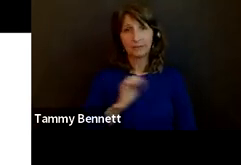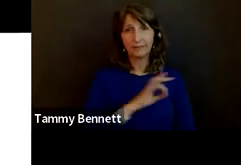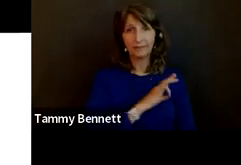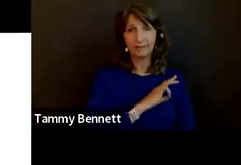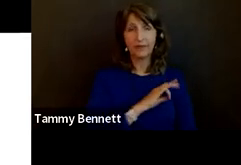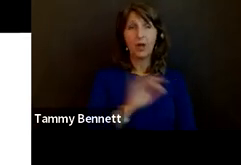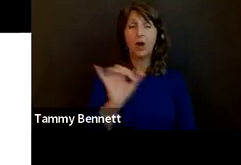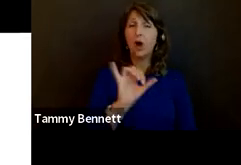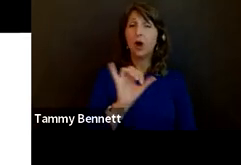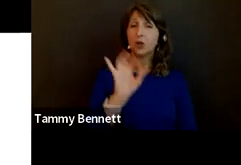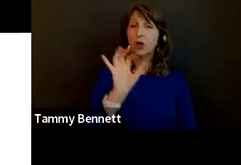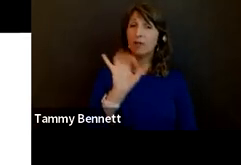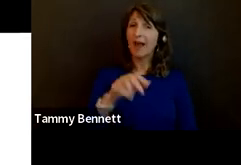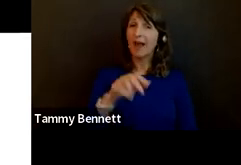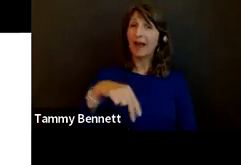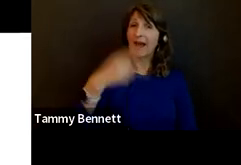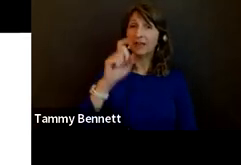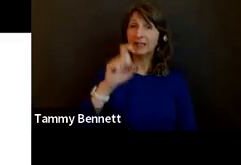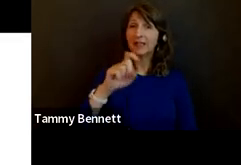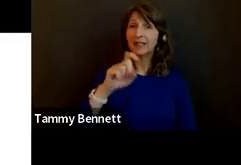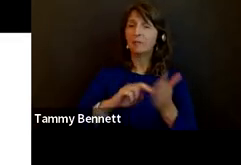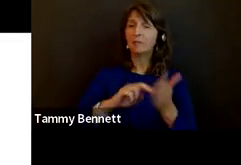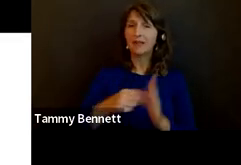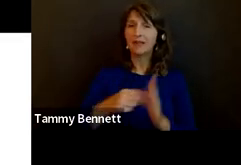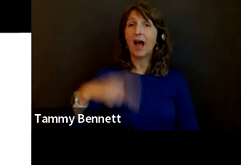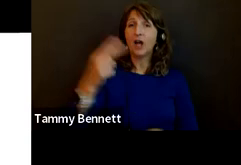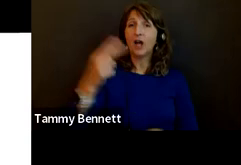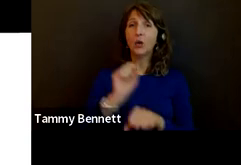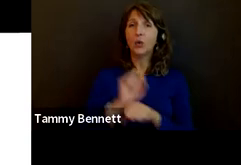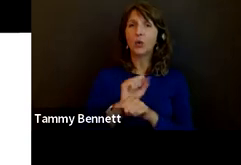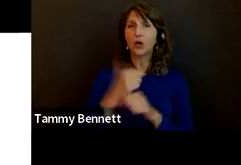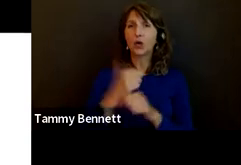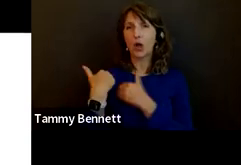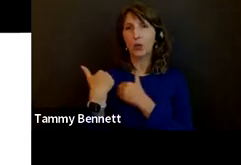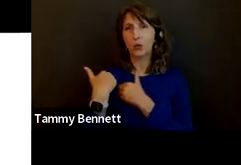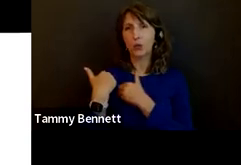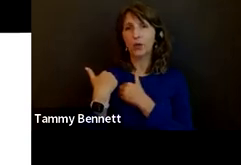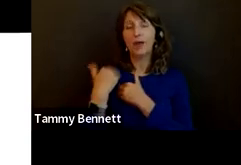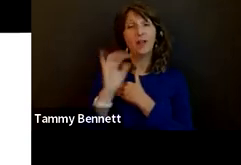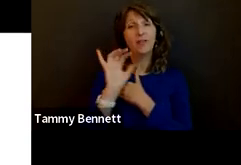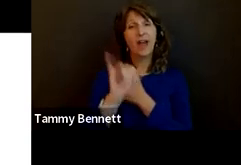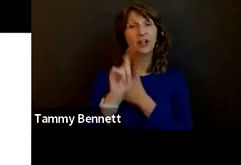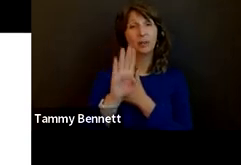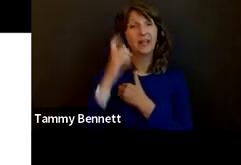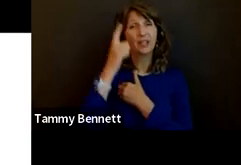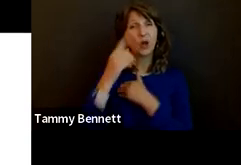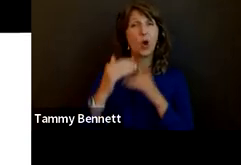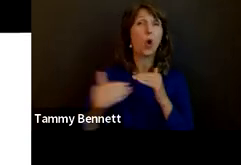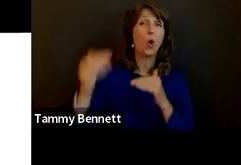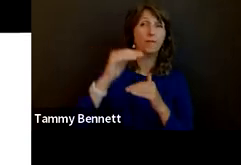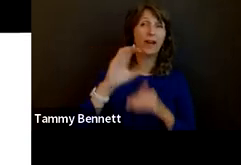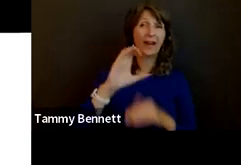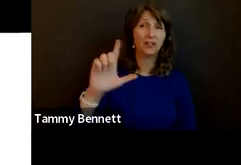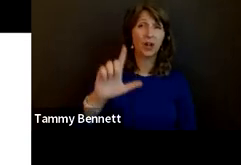that higher need usually comes with a higher workload, which should be considered over caseload. If you have 5 students that require